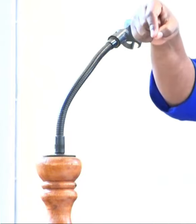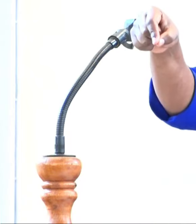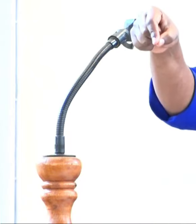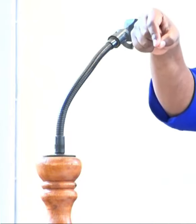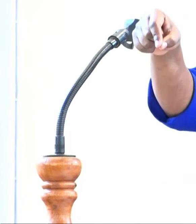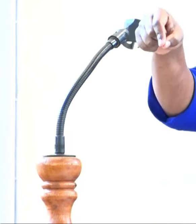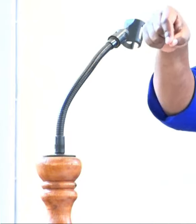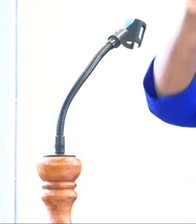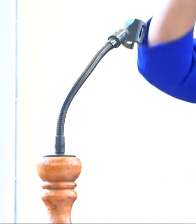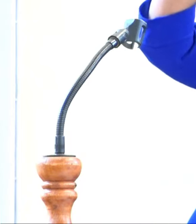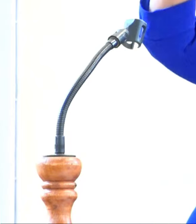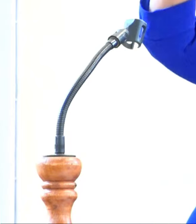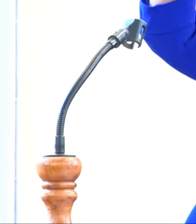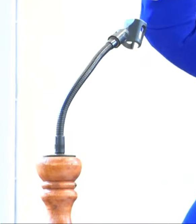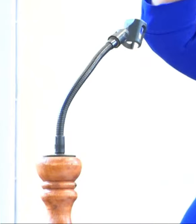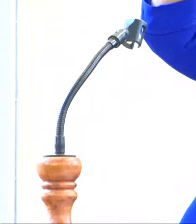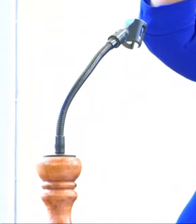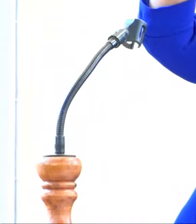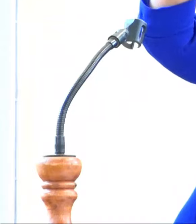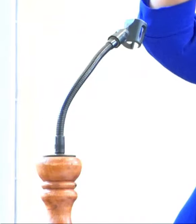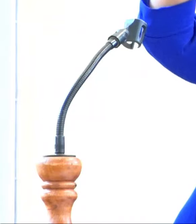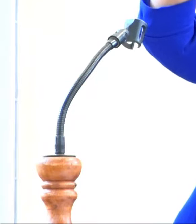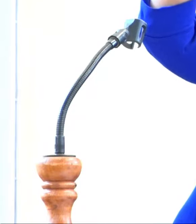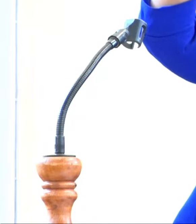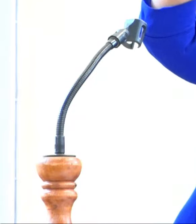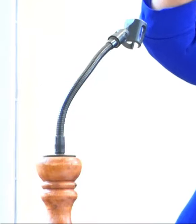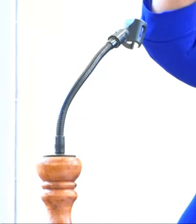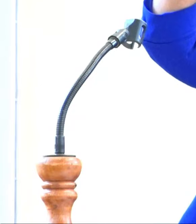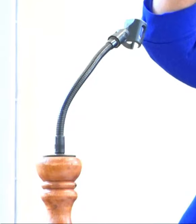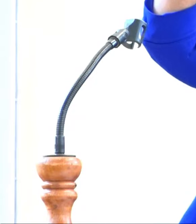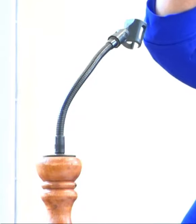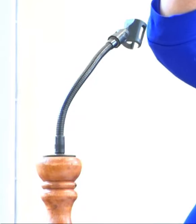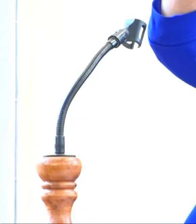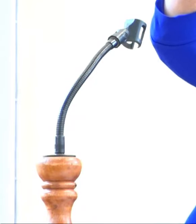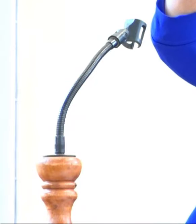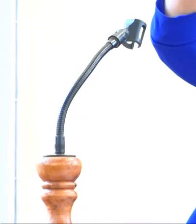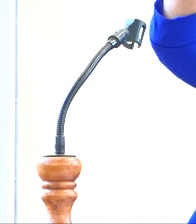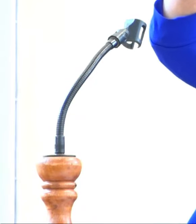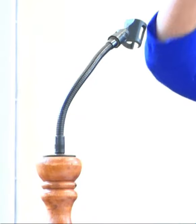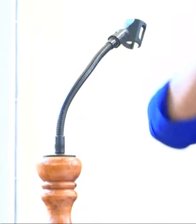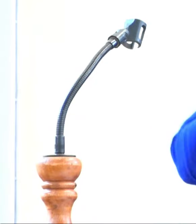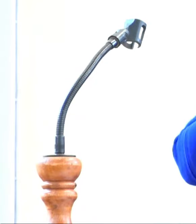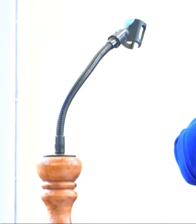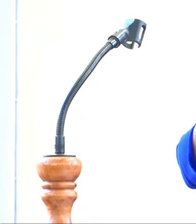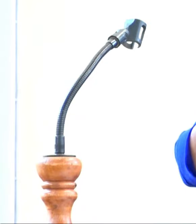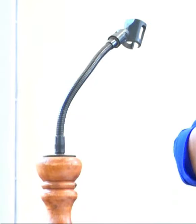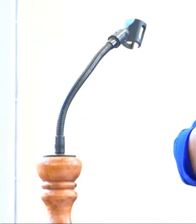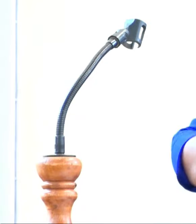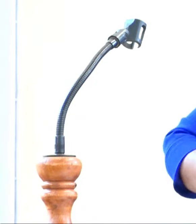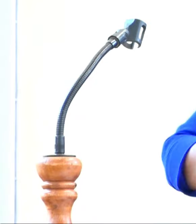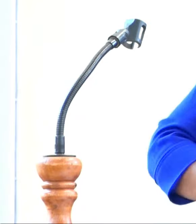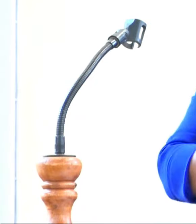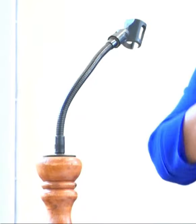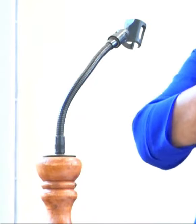prayed for the rains. Bona sifue. God, I'm not going to go to